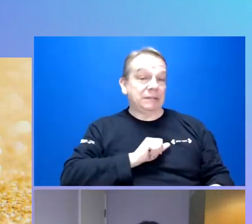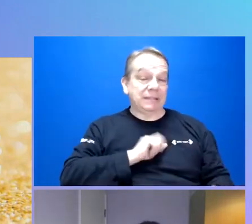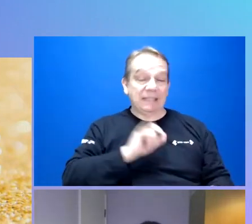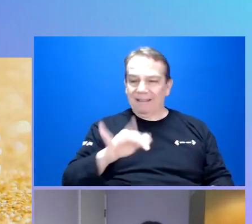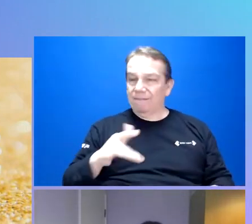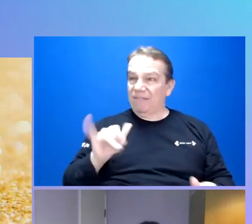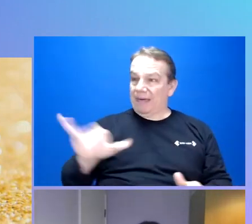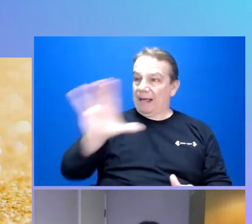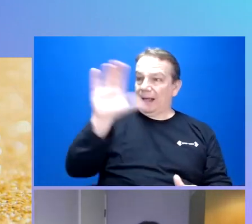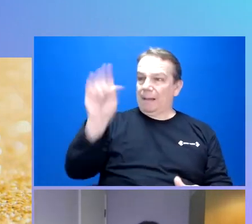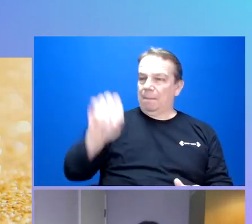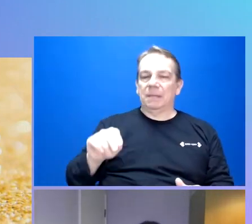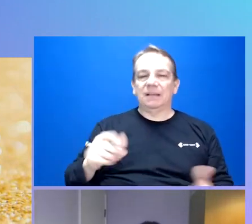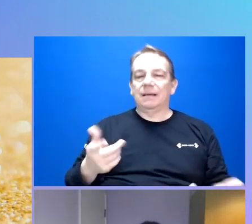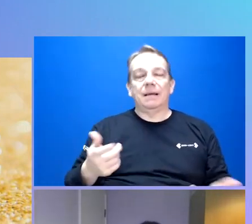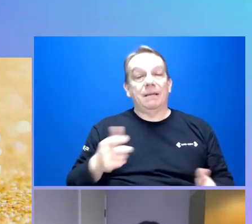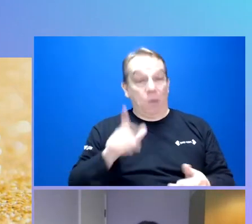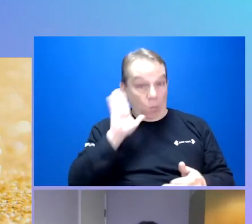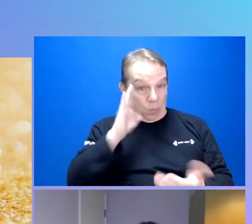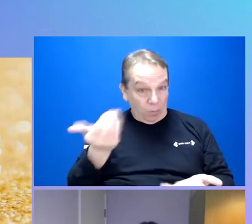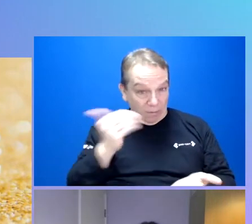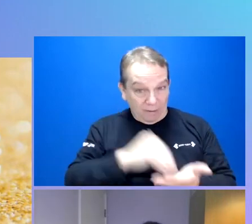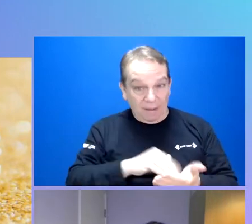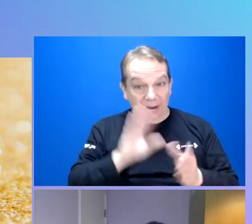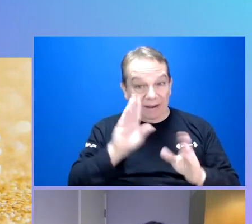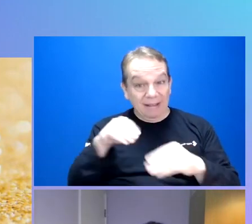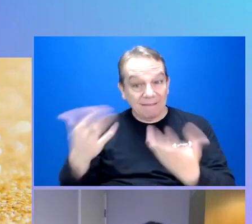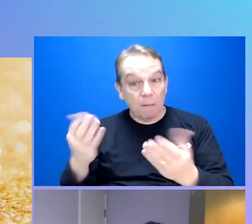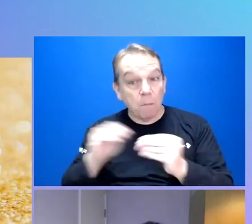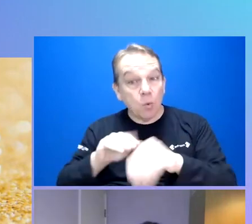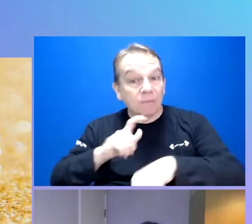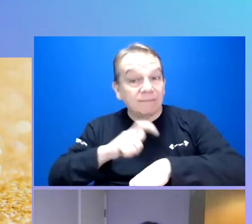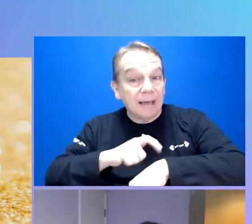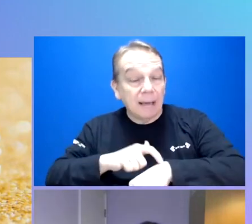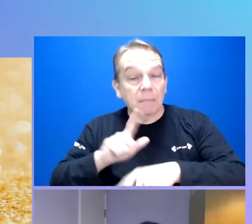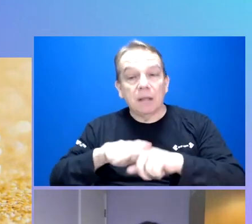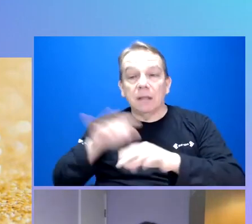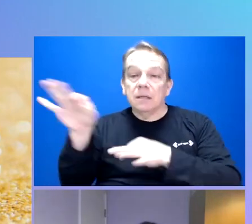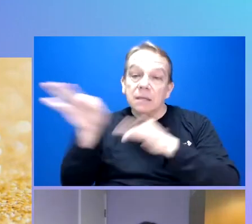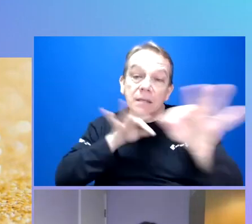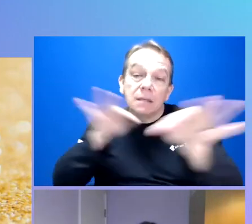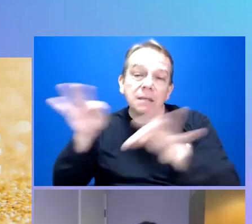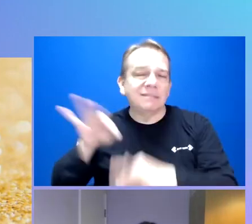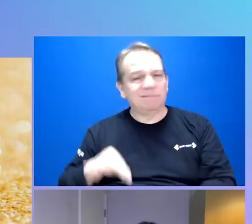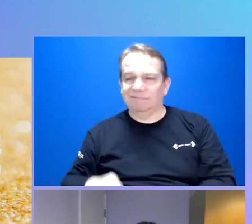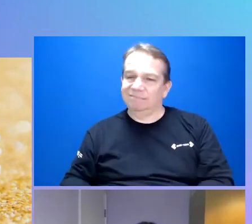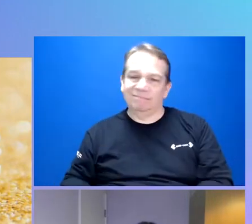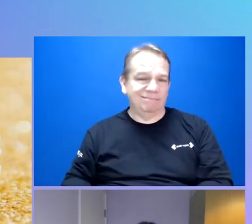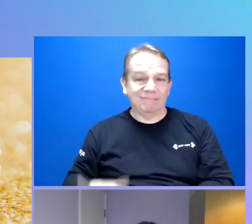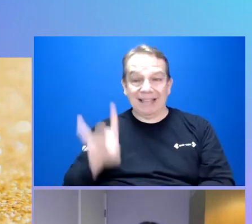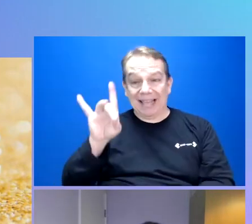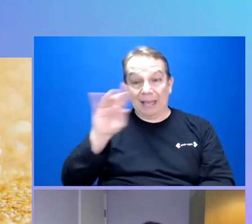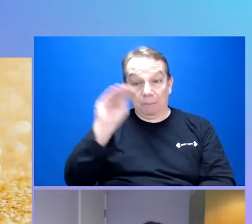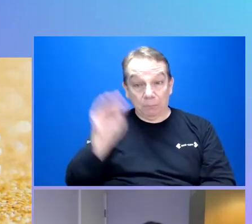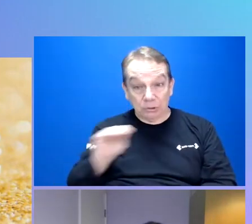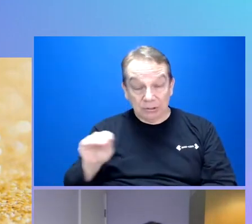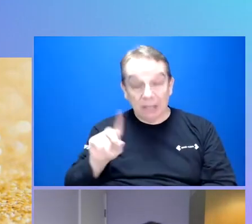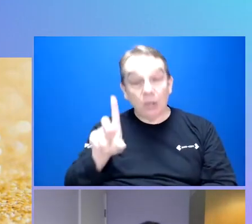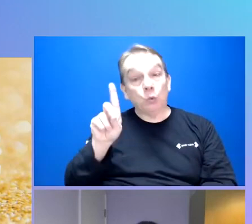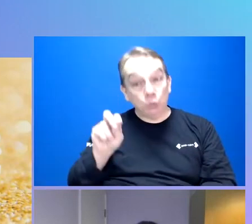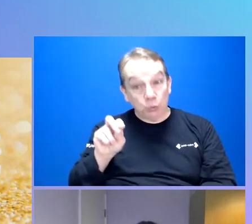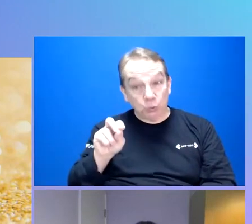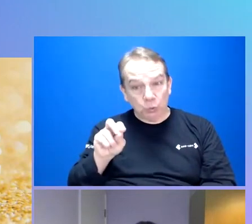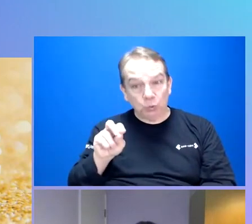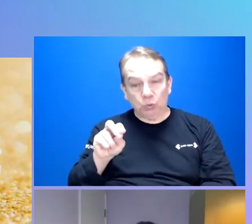by a company, you're not likely to give them more of your energy to make them aware. So when that 8% reach out, learn all